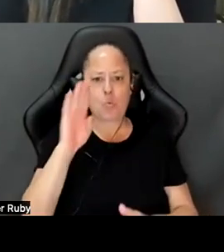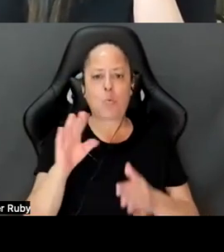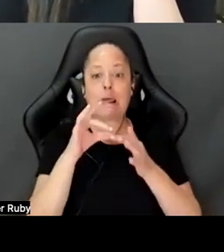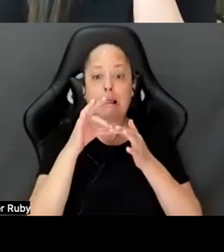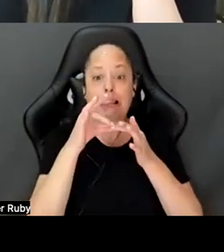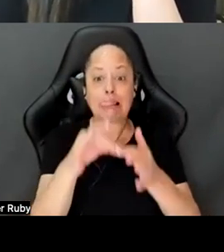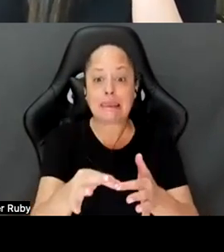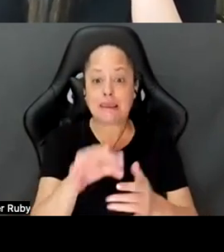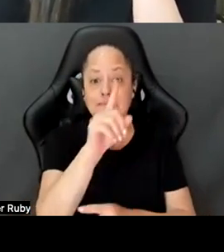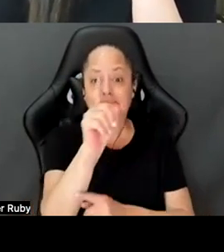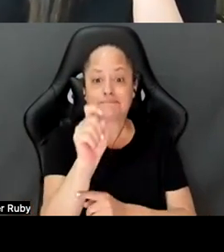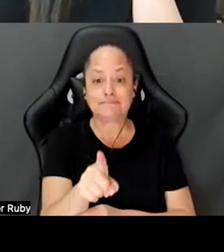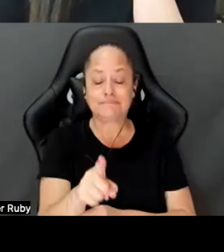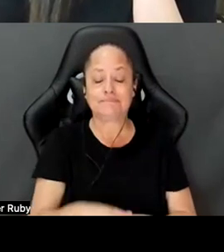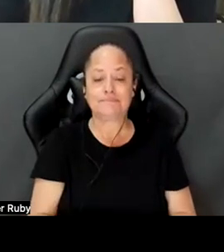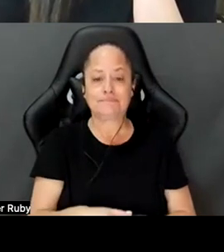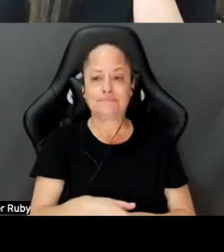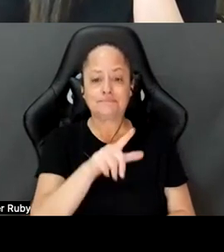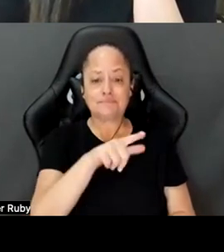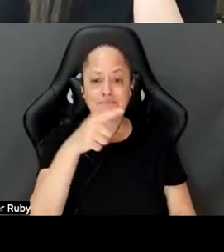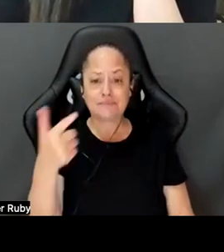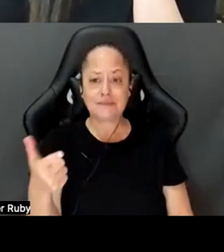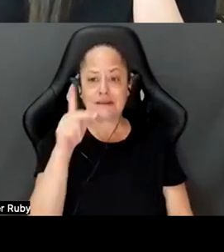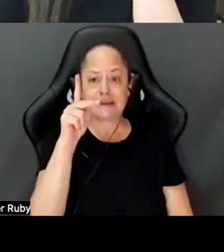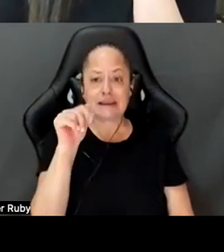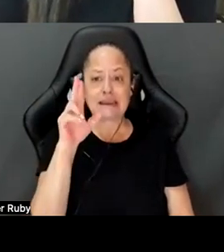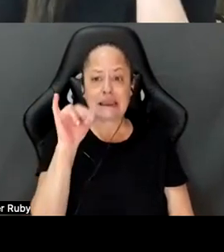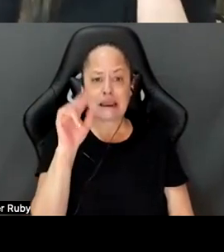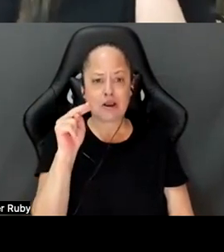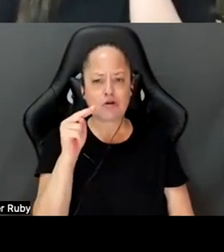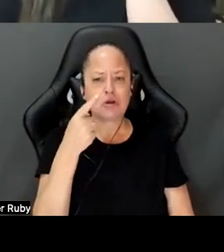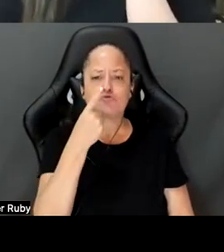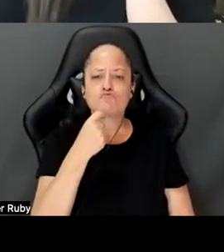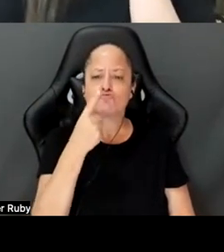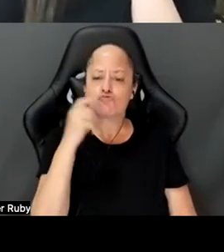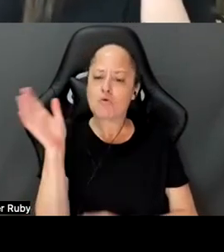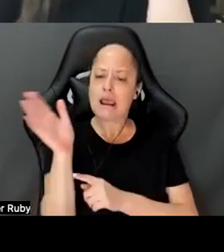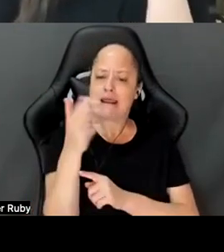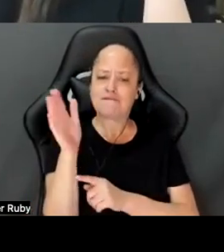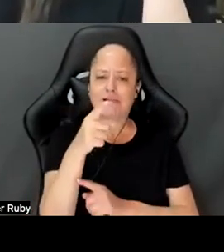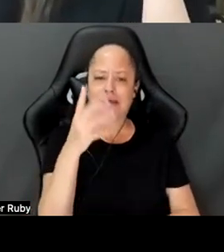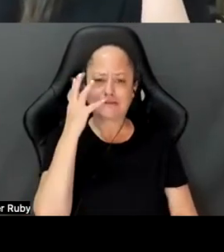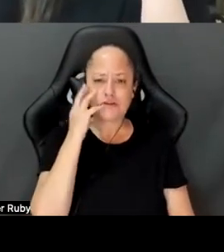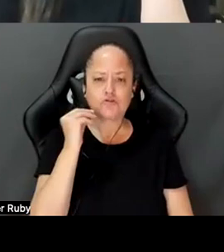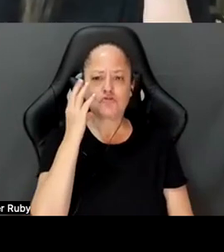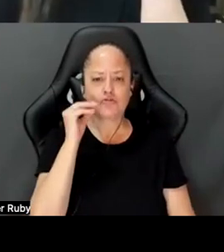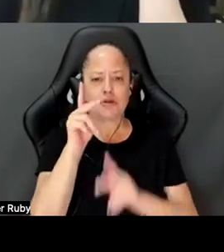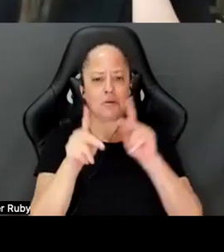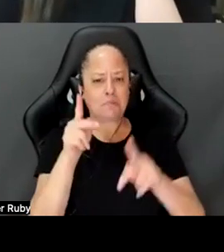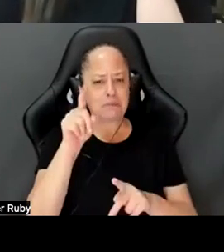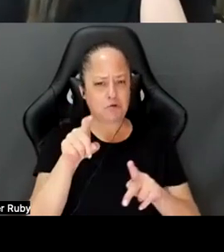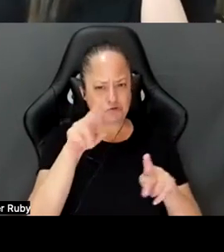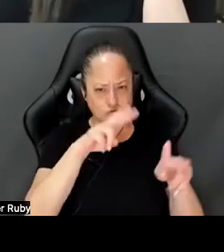to. I'd like to go to you next, Karen, with what are some red flags that you've experienced that people should look out